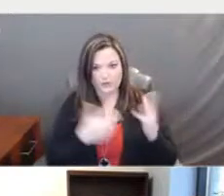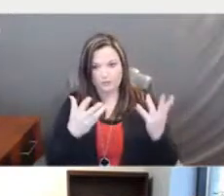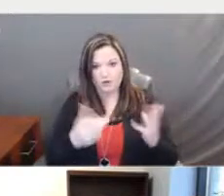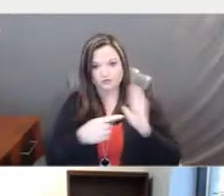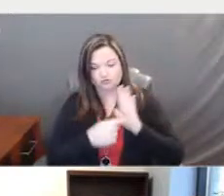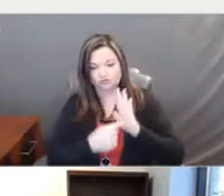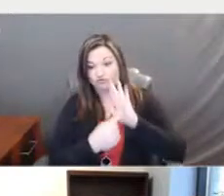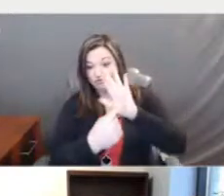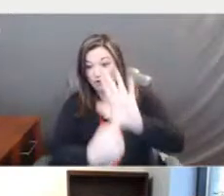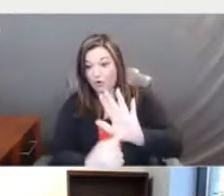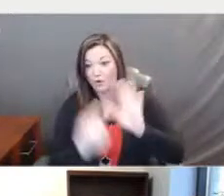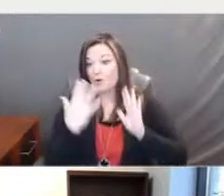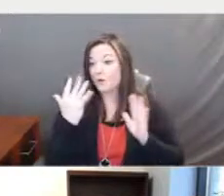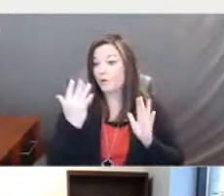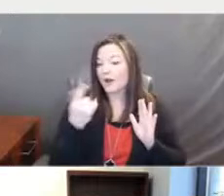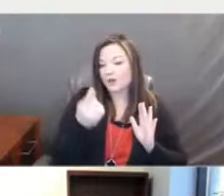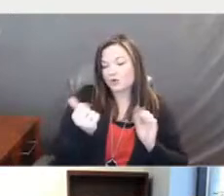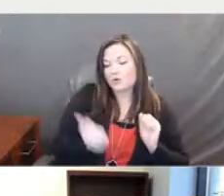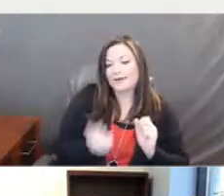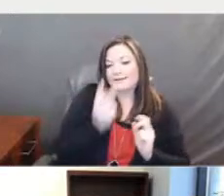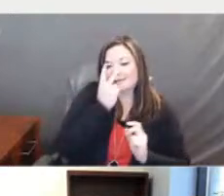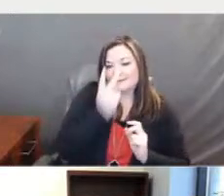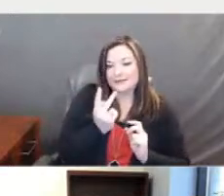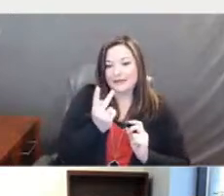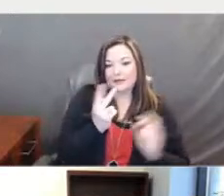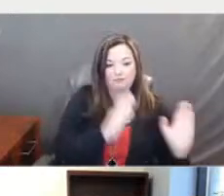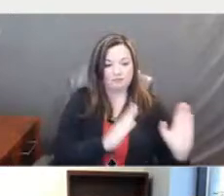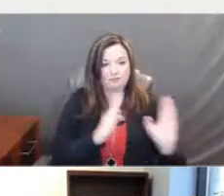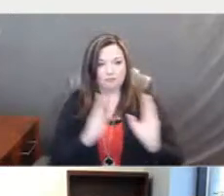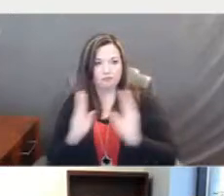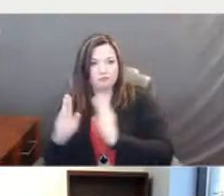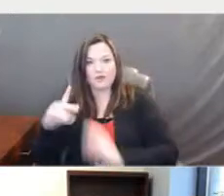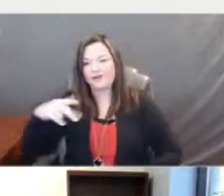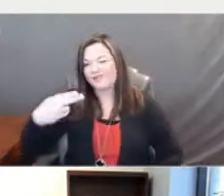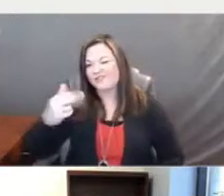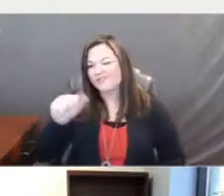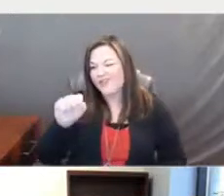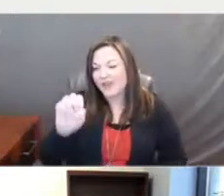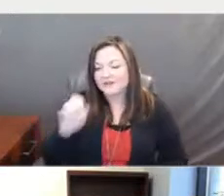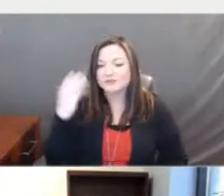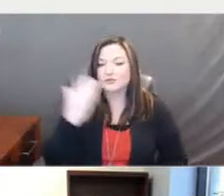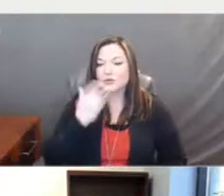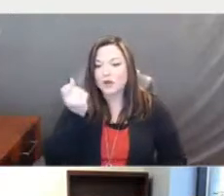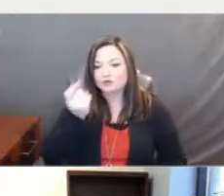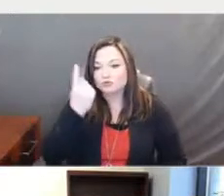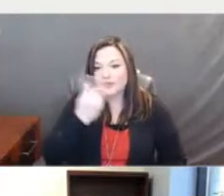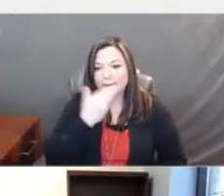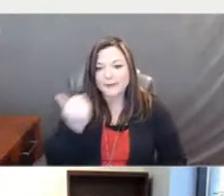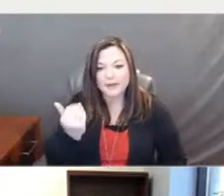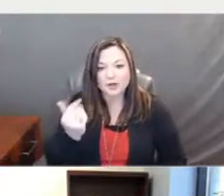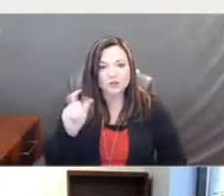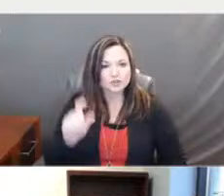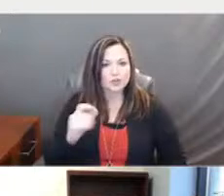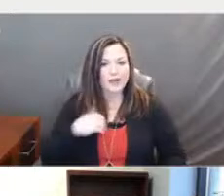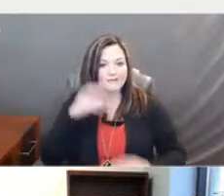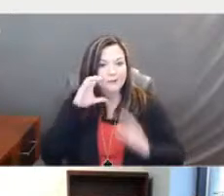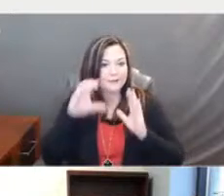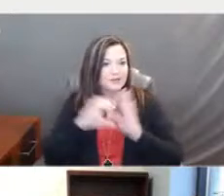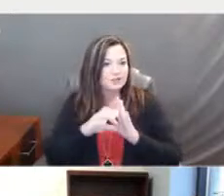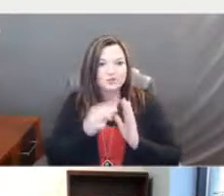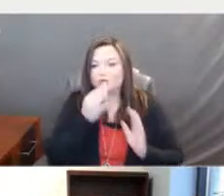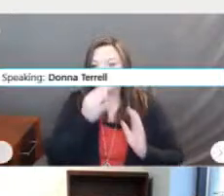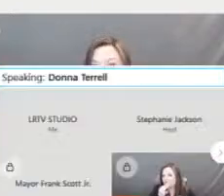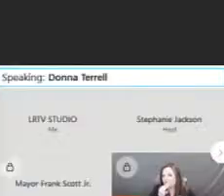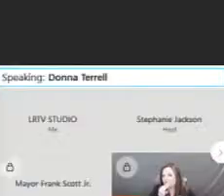up so that you can see what phase we're in and get a better understanding. I think that graphic should be going up any minute now, but